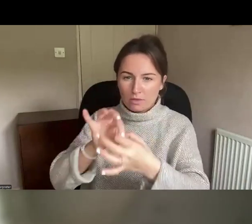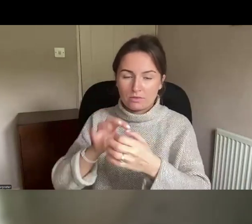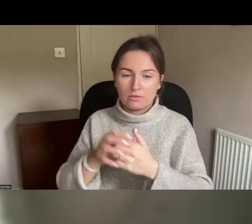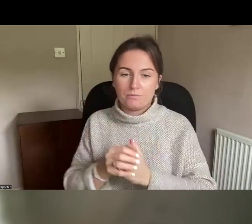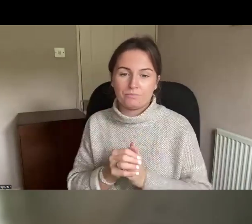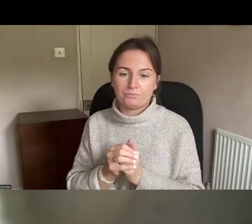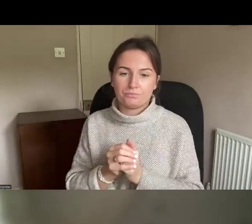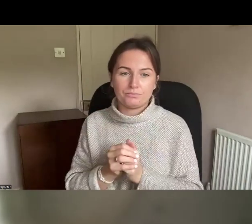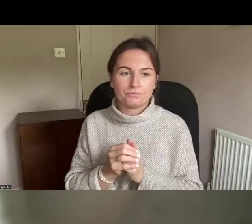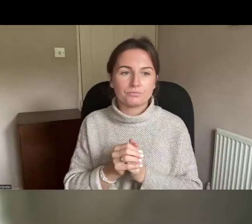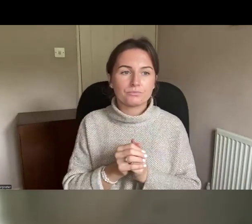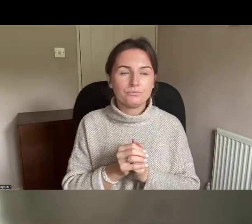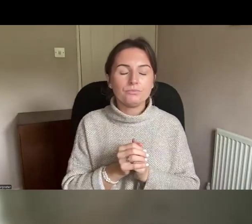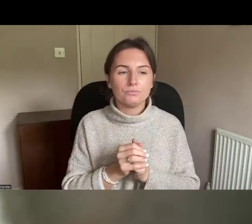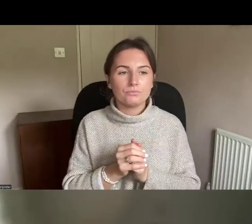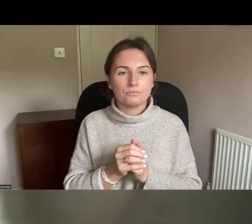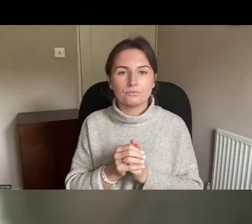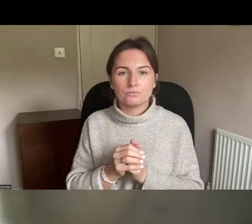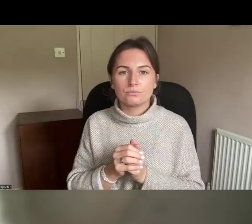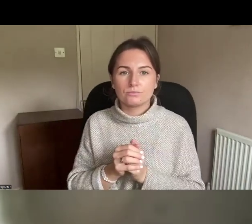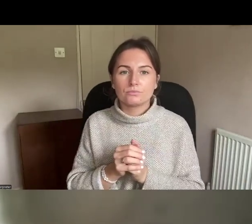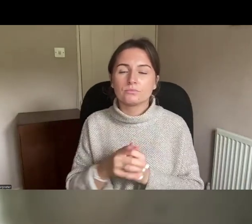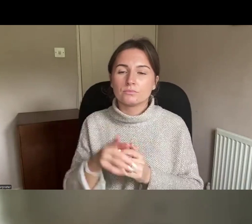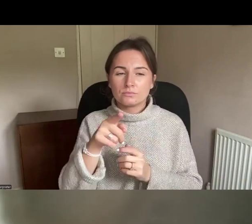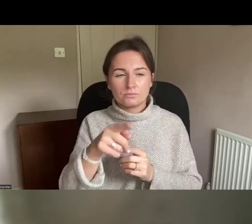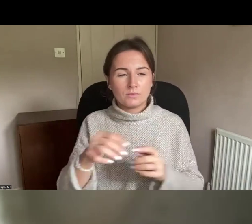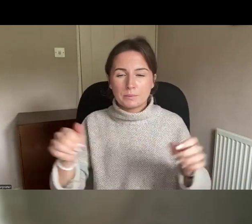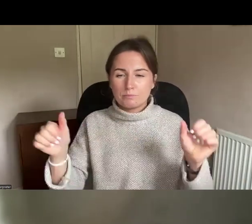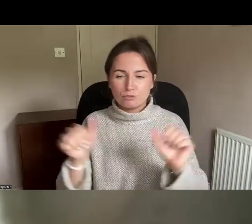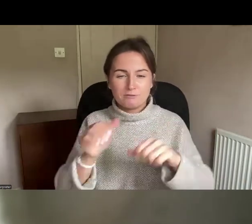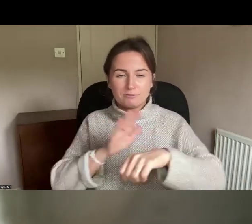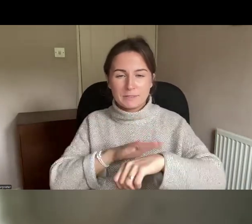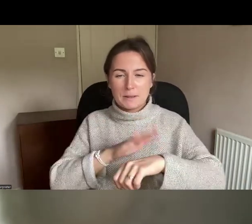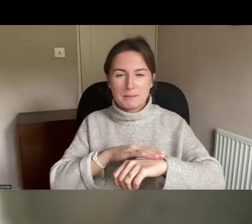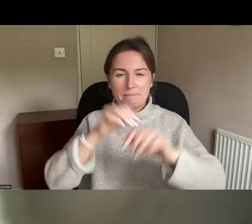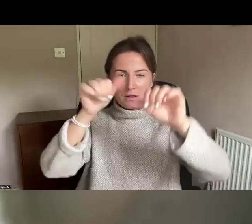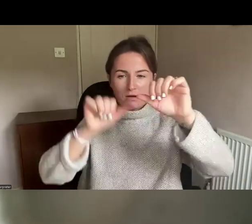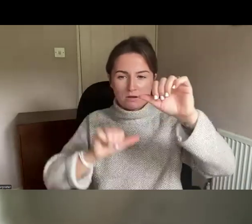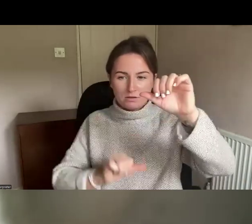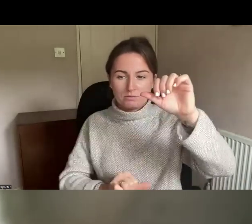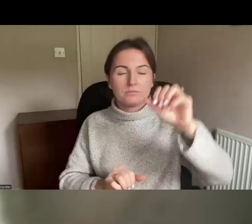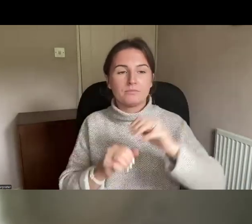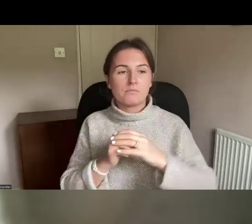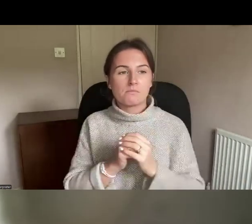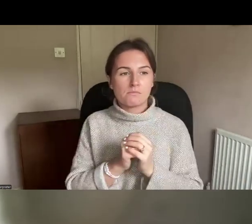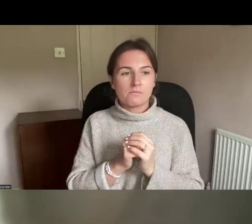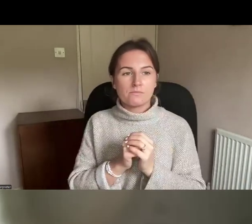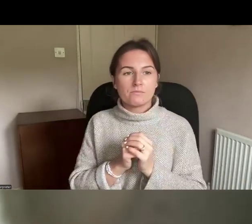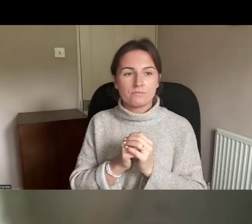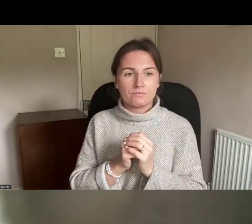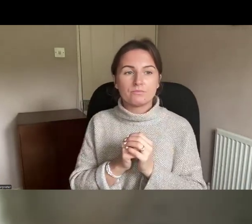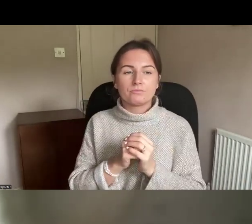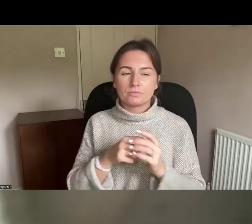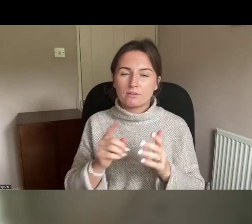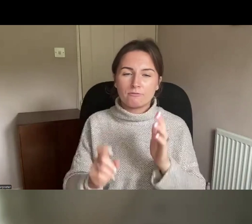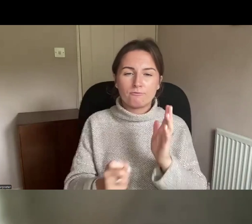Council. So I've just briefly run through the timeline. So our first kind of